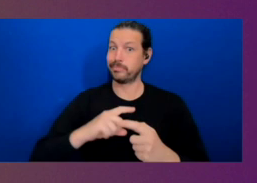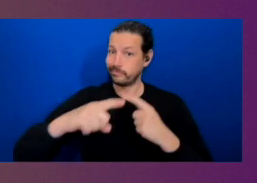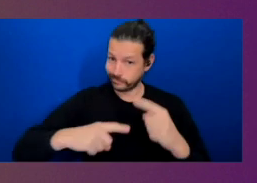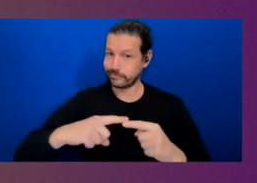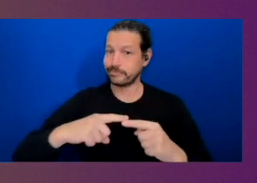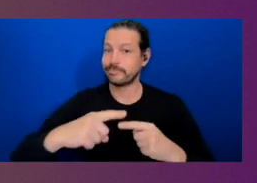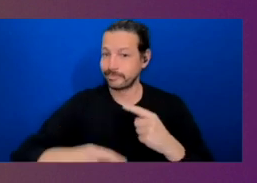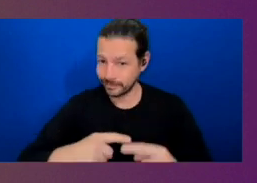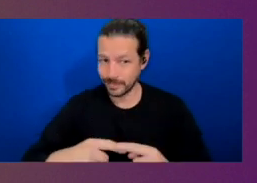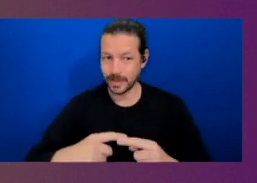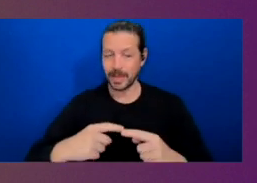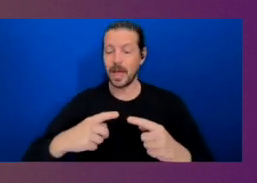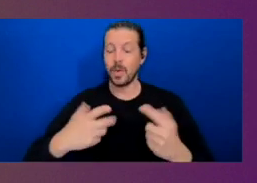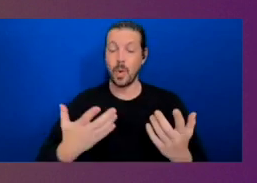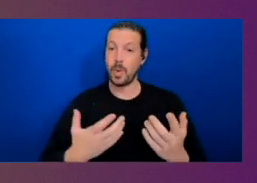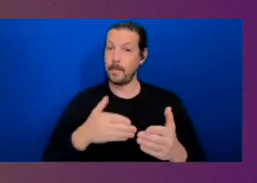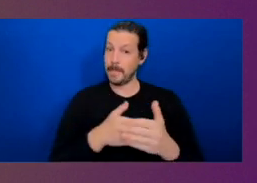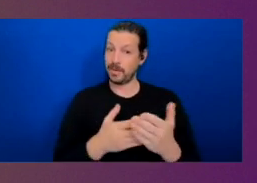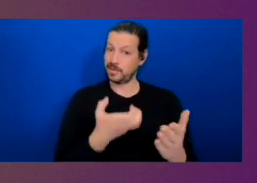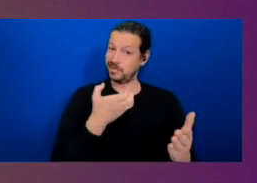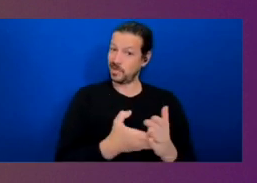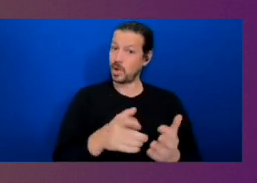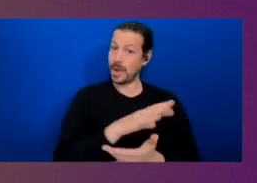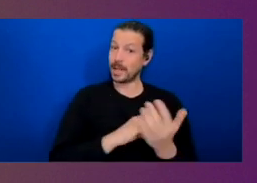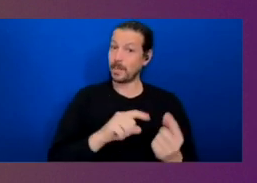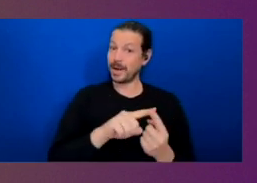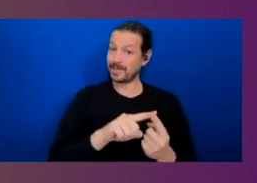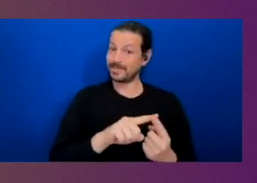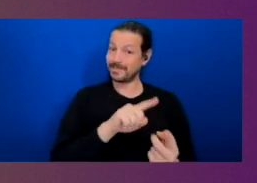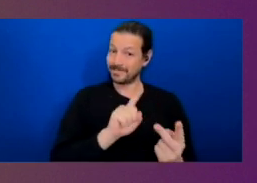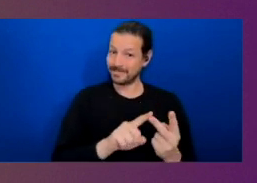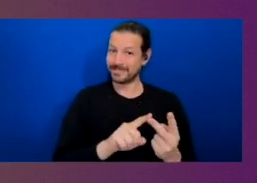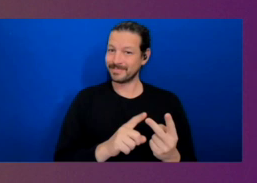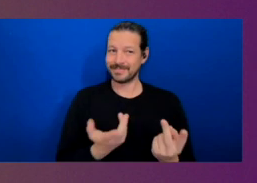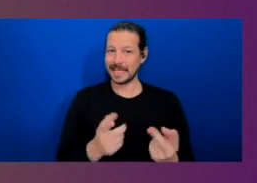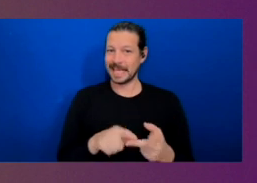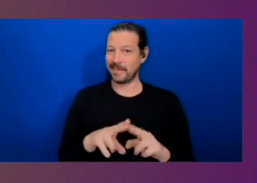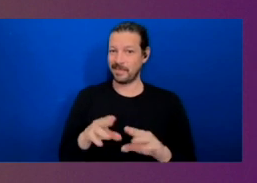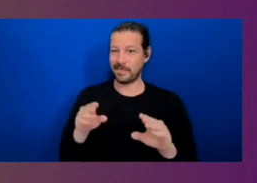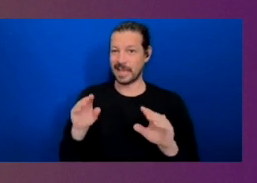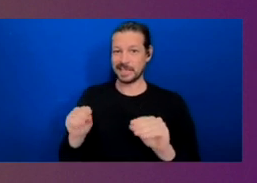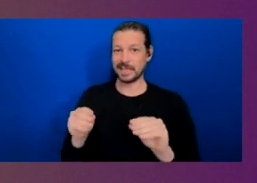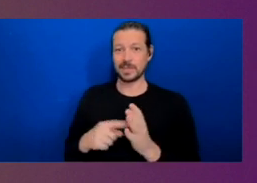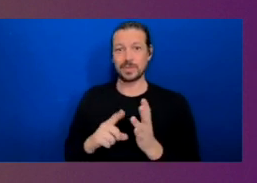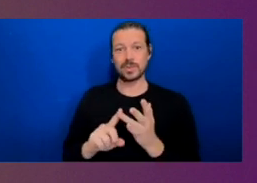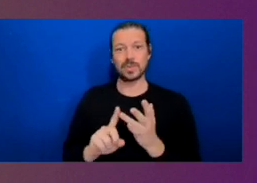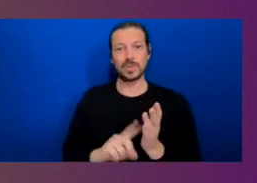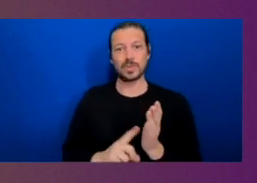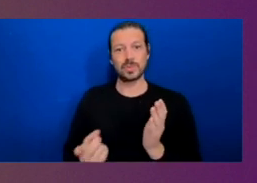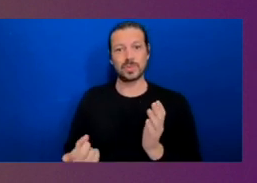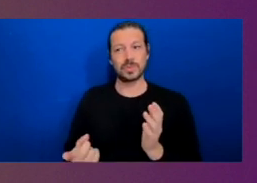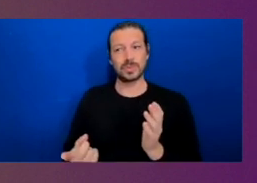just the socioeconomic barriers, it's just simply, if you can't access the educational tools, if you can't access